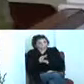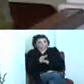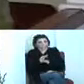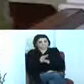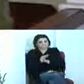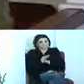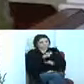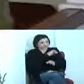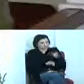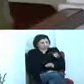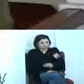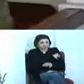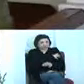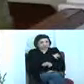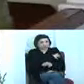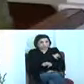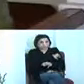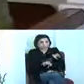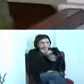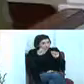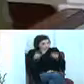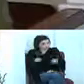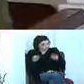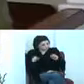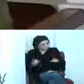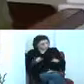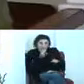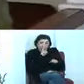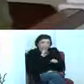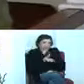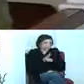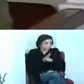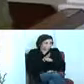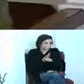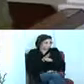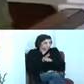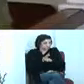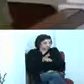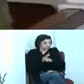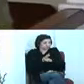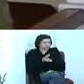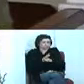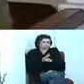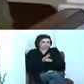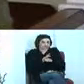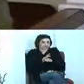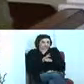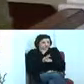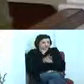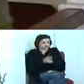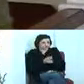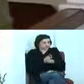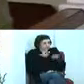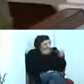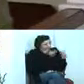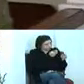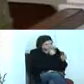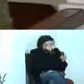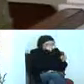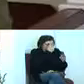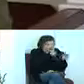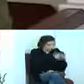our power, our potential, our promises? Are you feeding your mind with